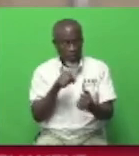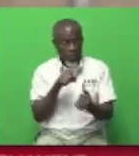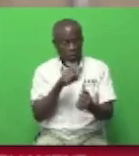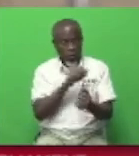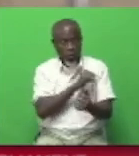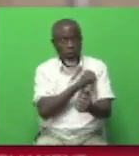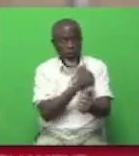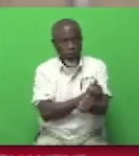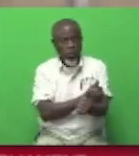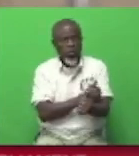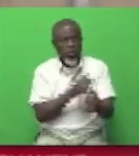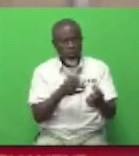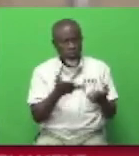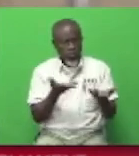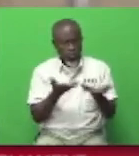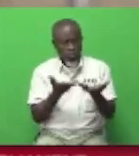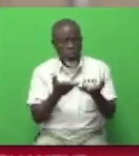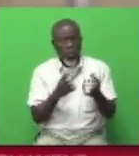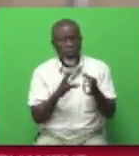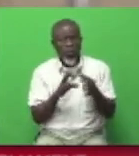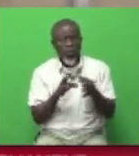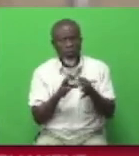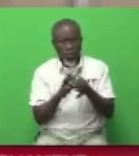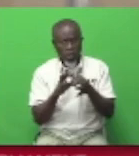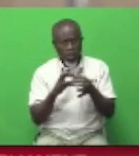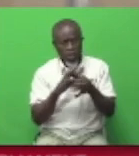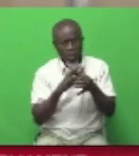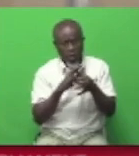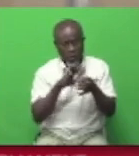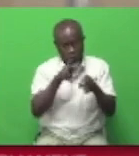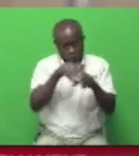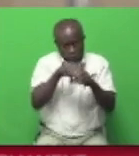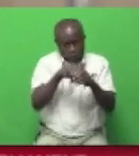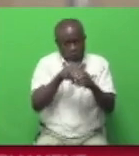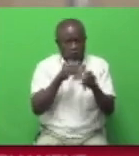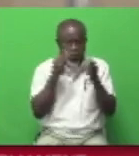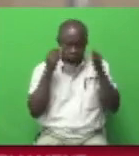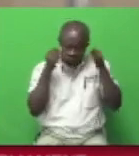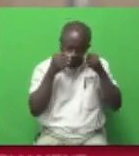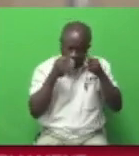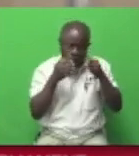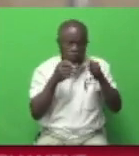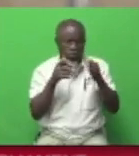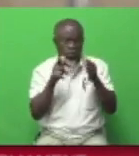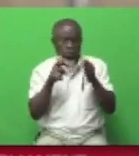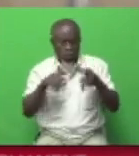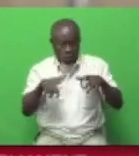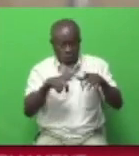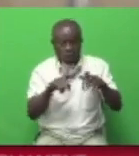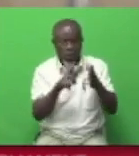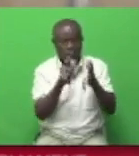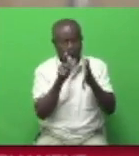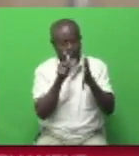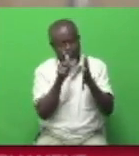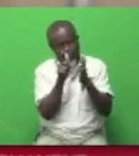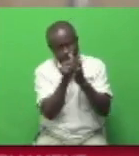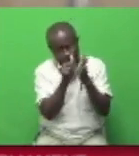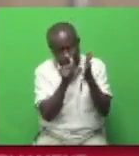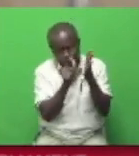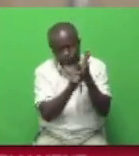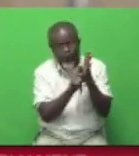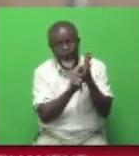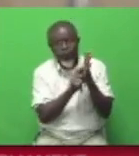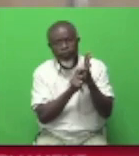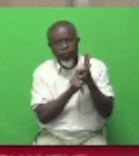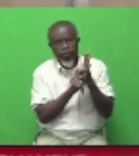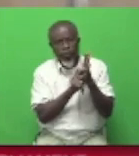unit is also presently engaged in looking into further legislation and administrative reforms under the Mutual Assistance